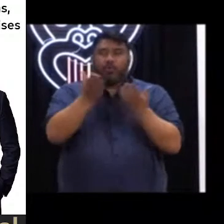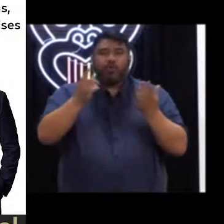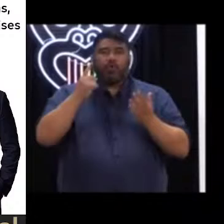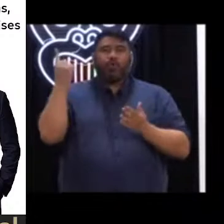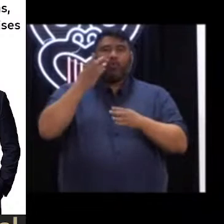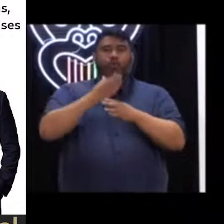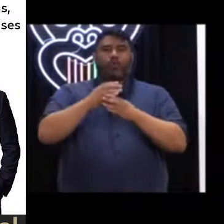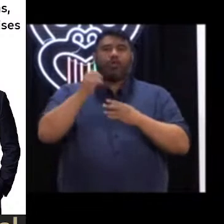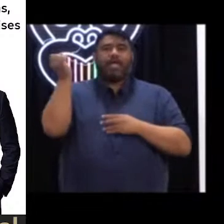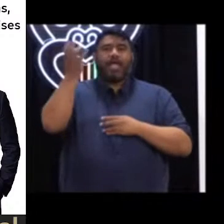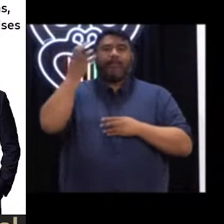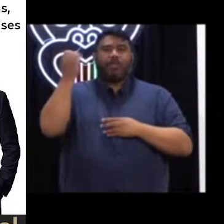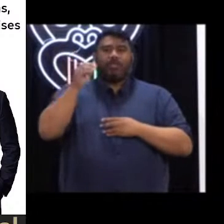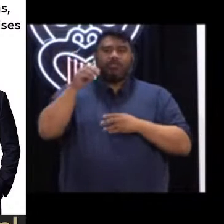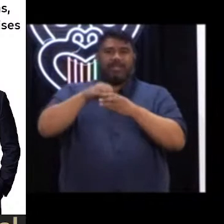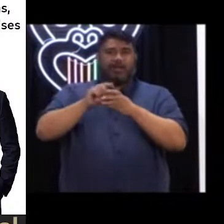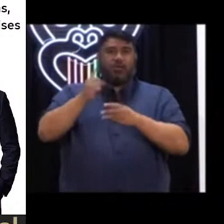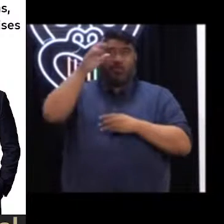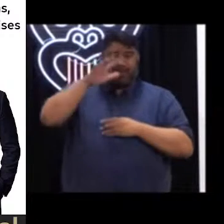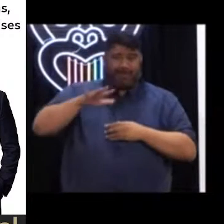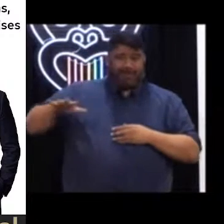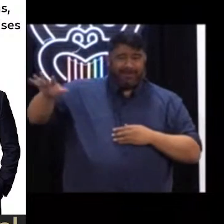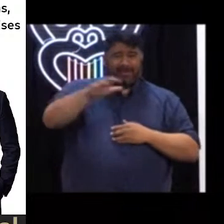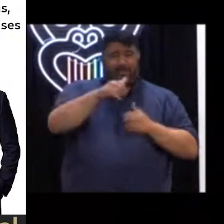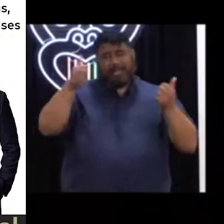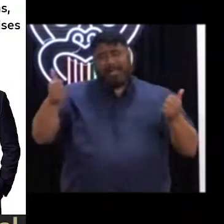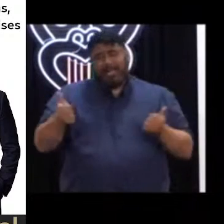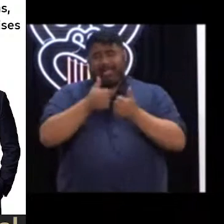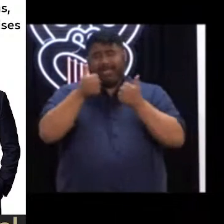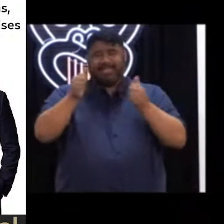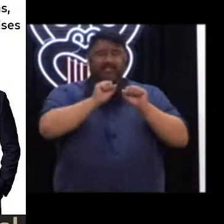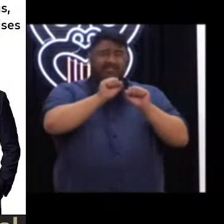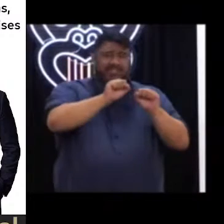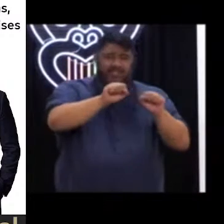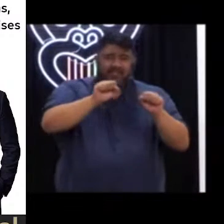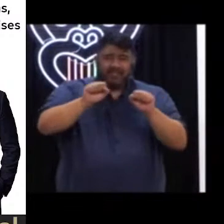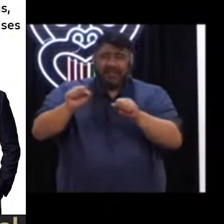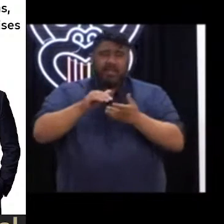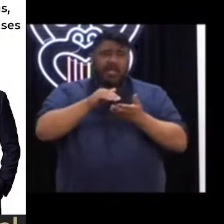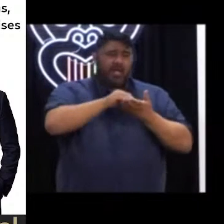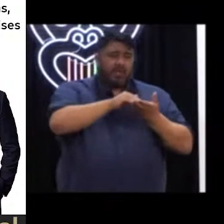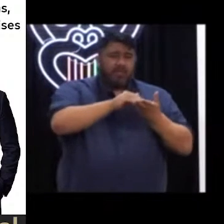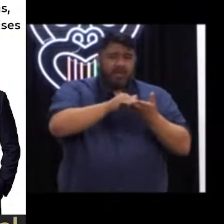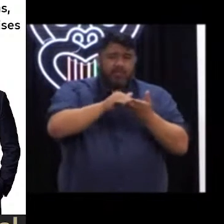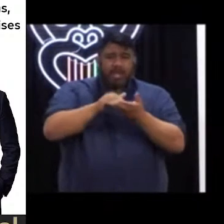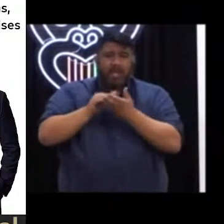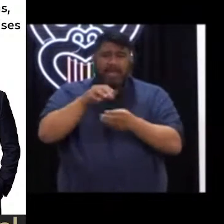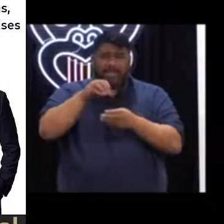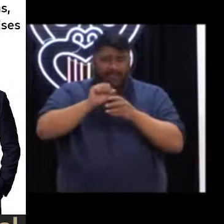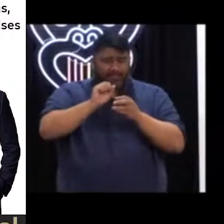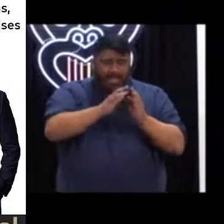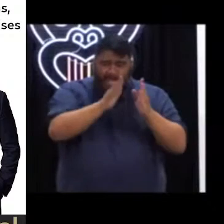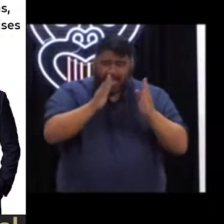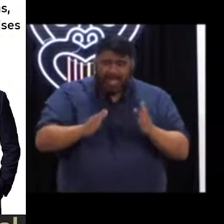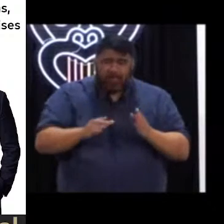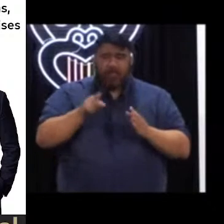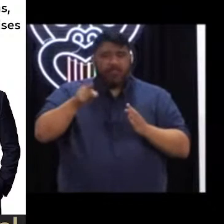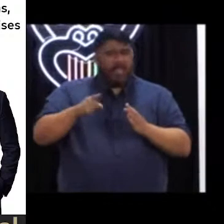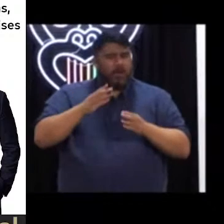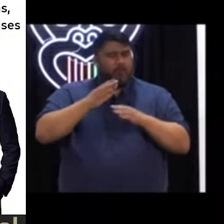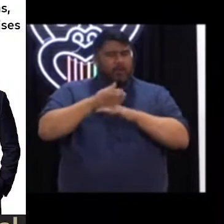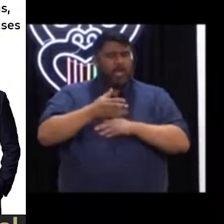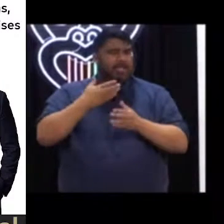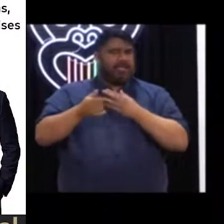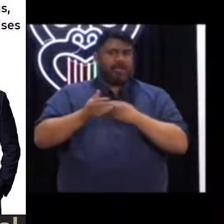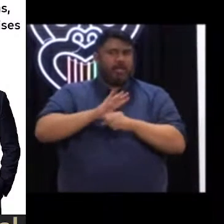of Aucklanders to assess them and take care of them and transport them to hospital if needed, despite the current outbreak. Thank you for